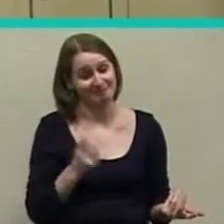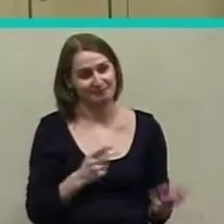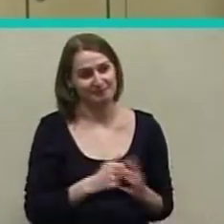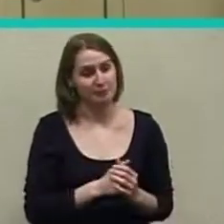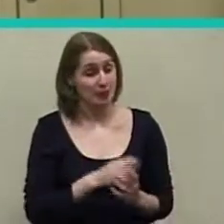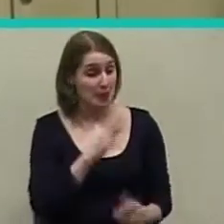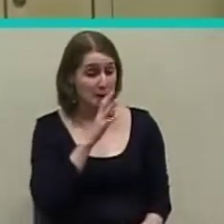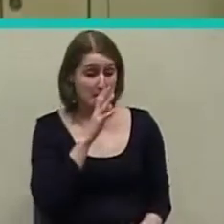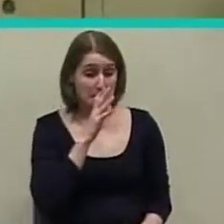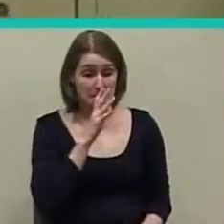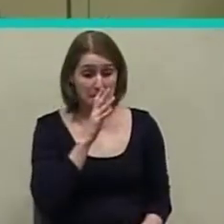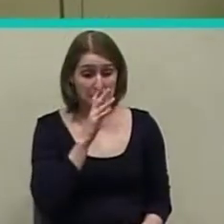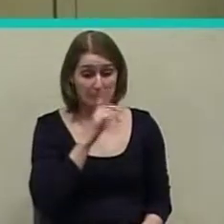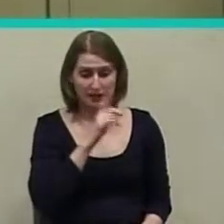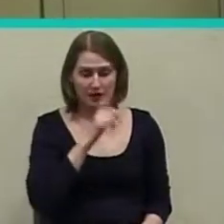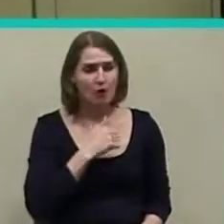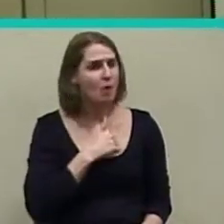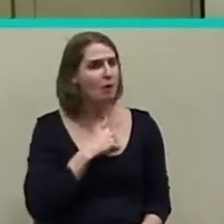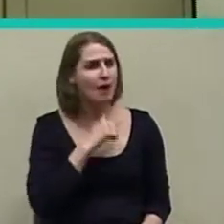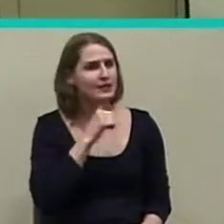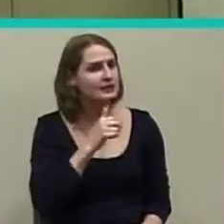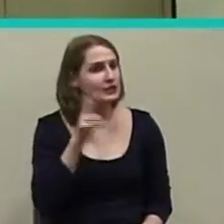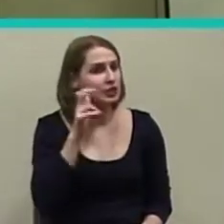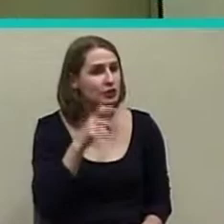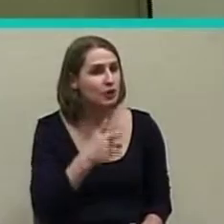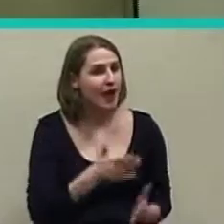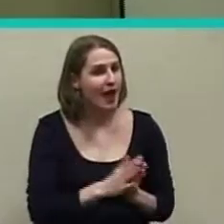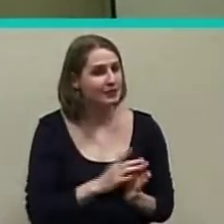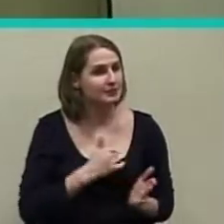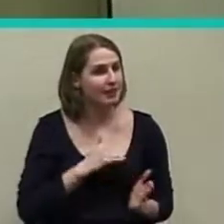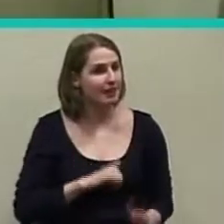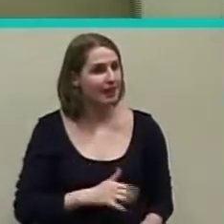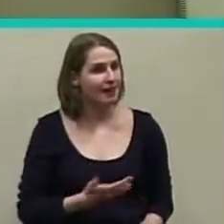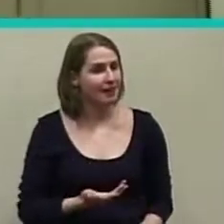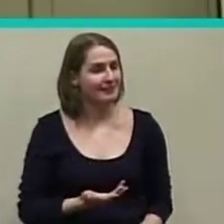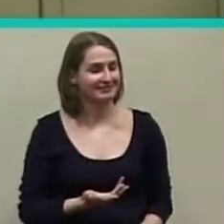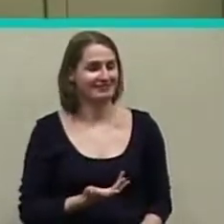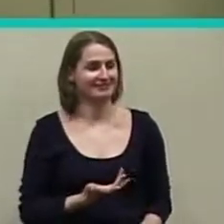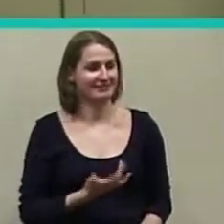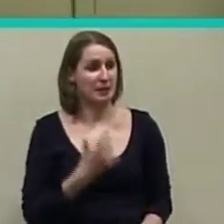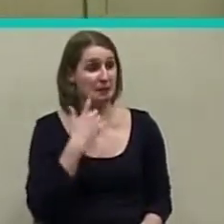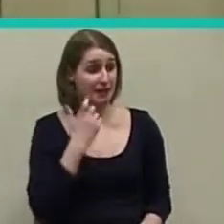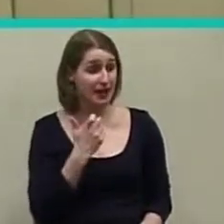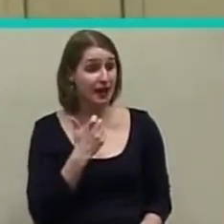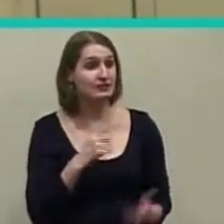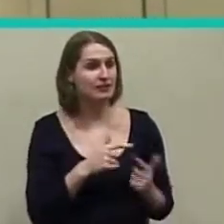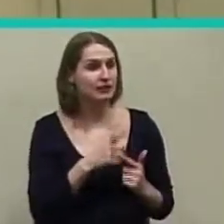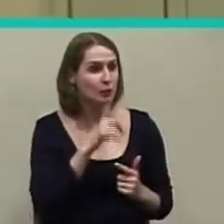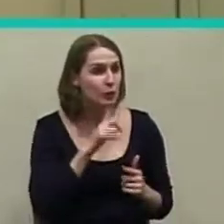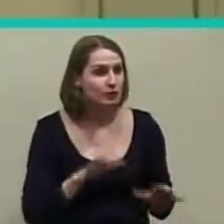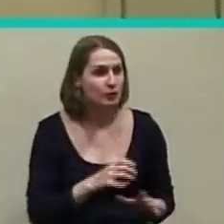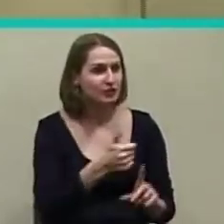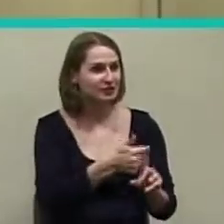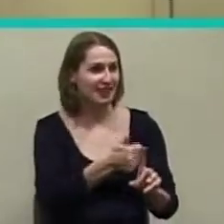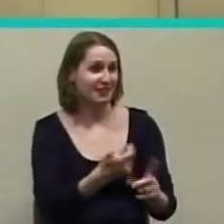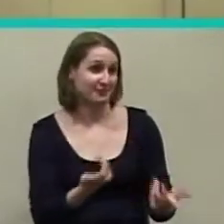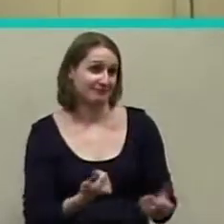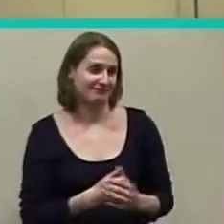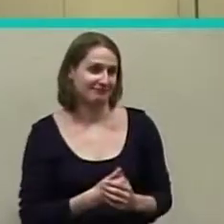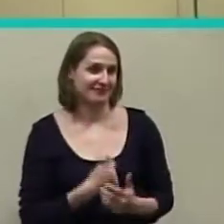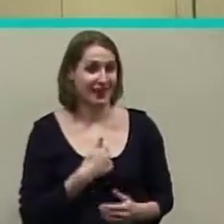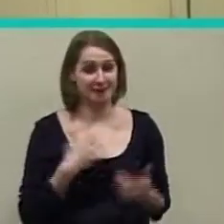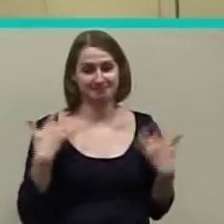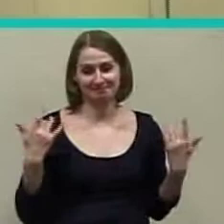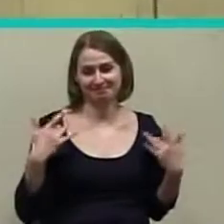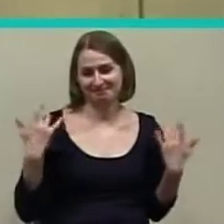Just pretend I didn't even hear you ask me to do it. Because the odds are you'll go do it yourself. And I get